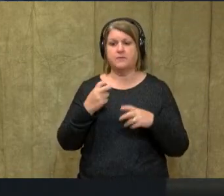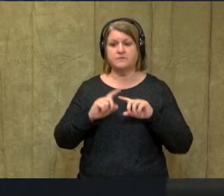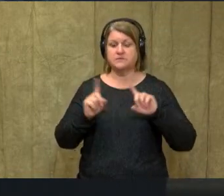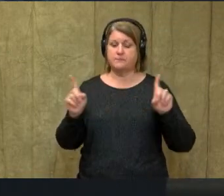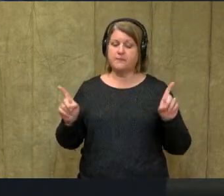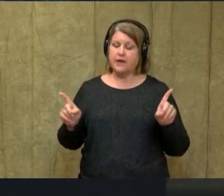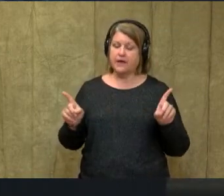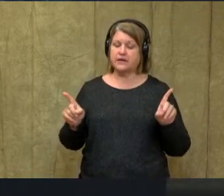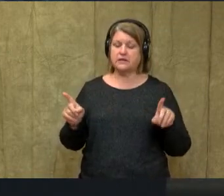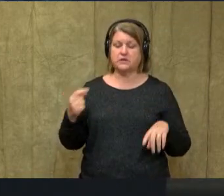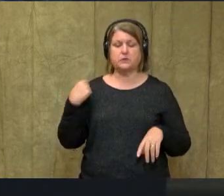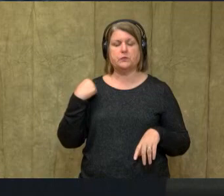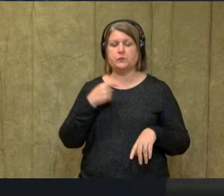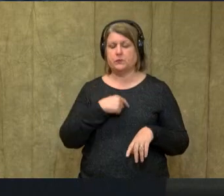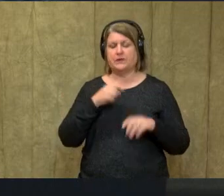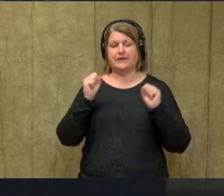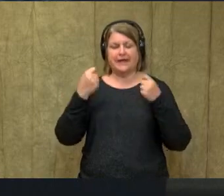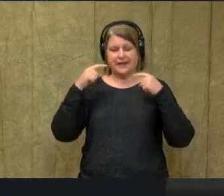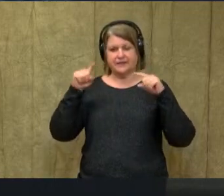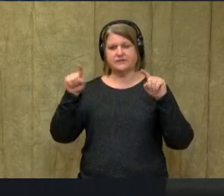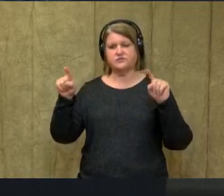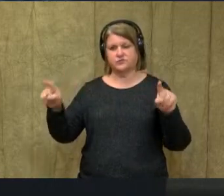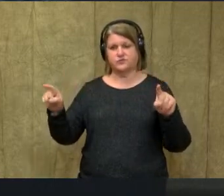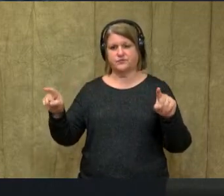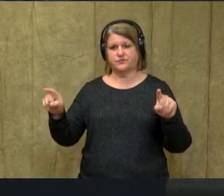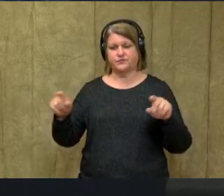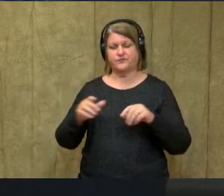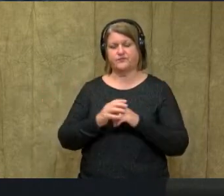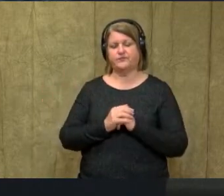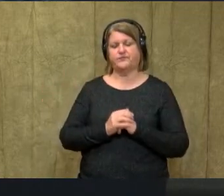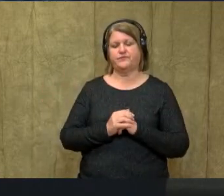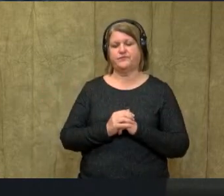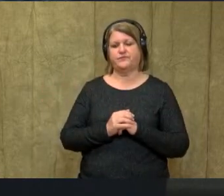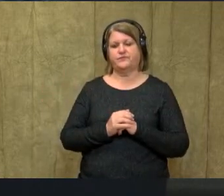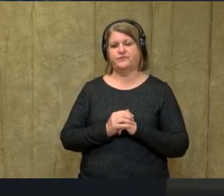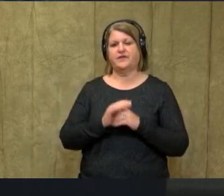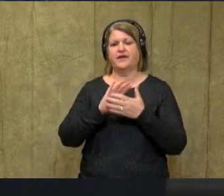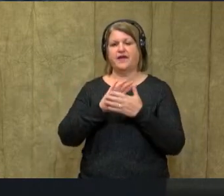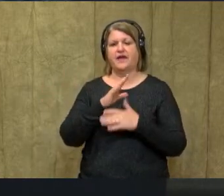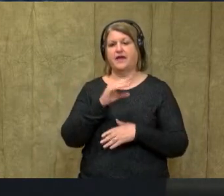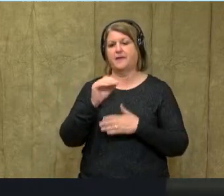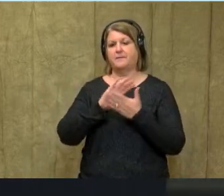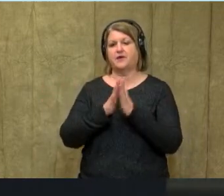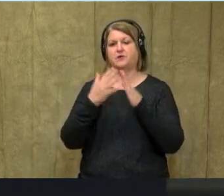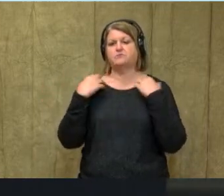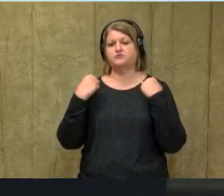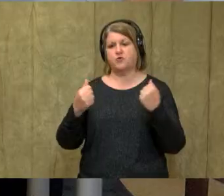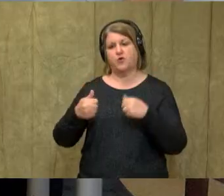but we can get through them and come out on the other side stronger.